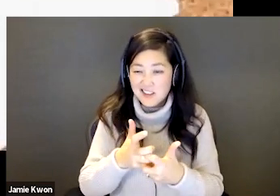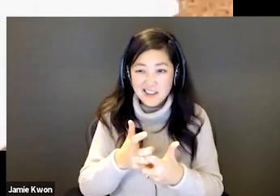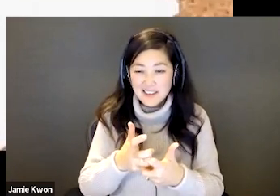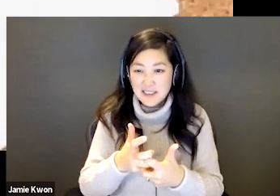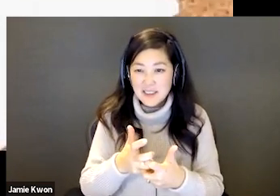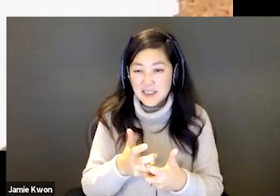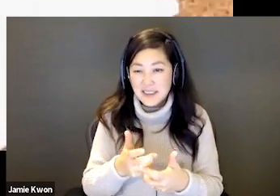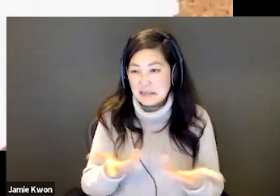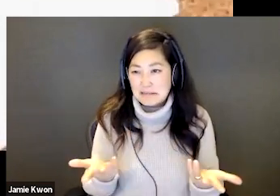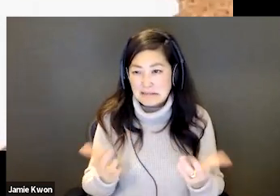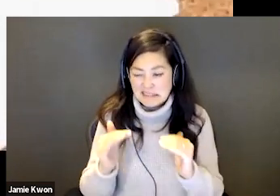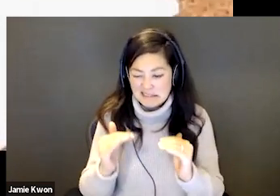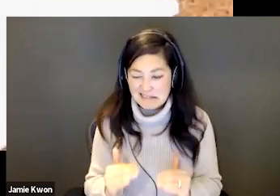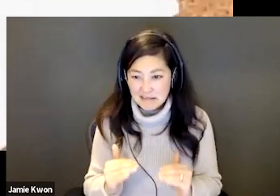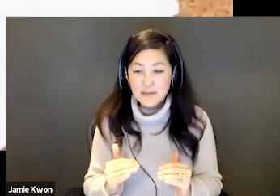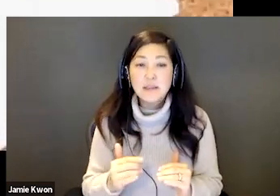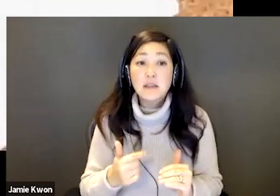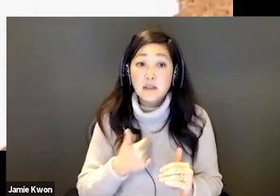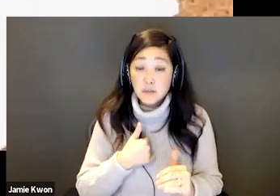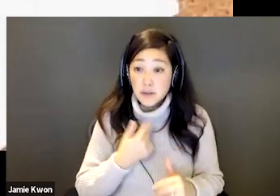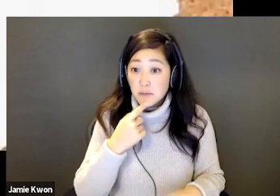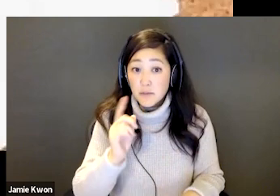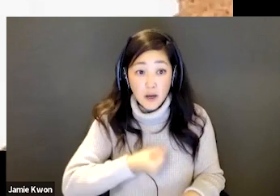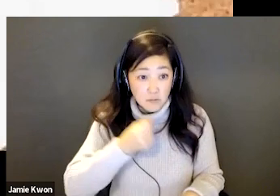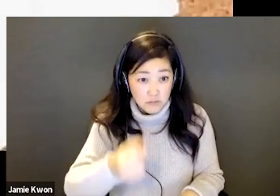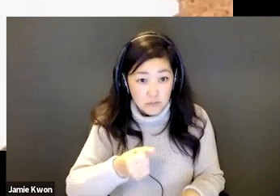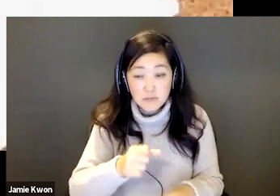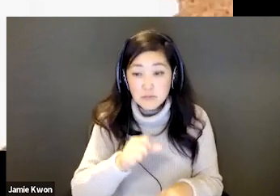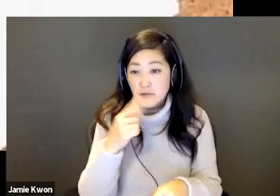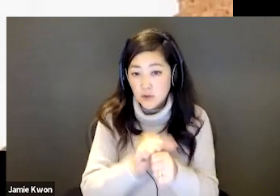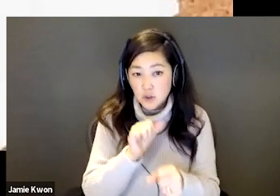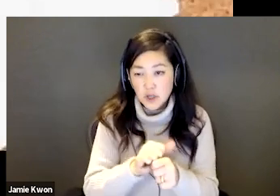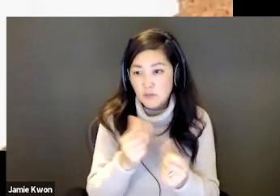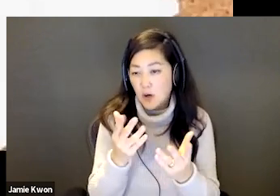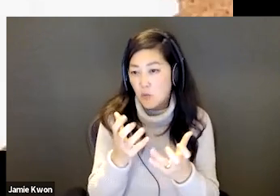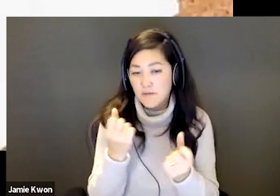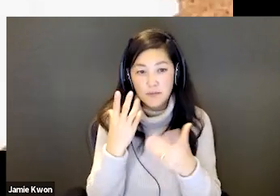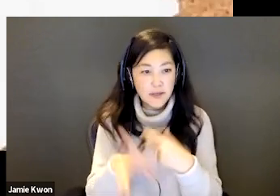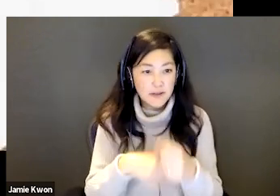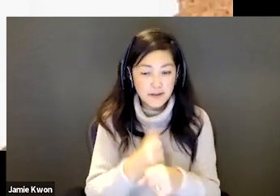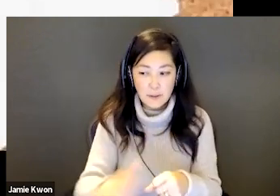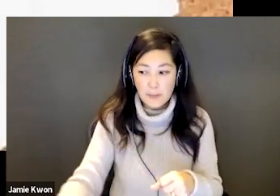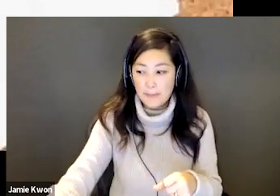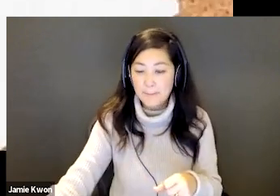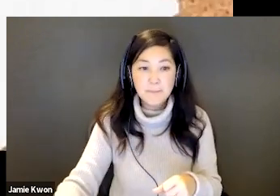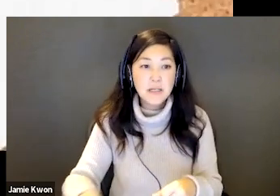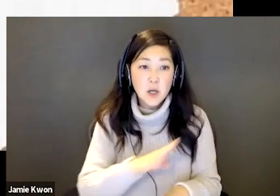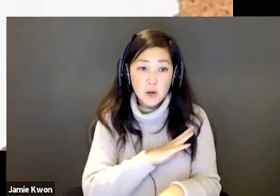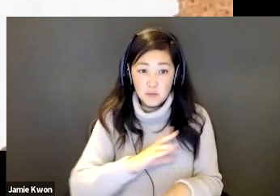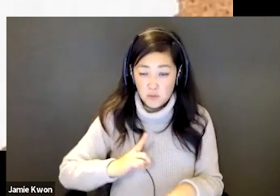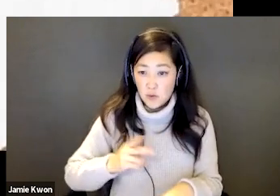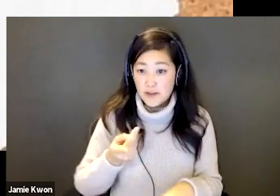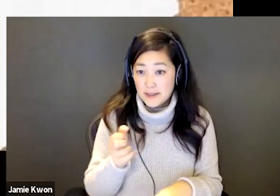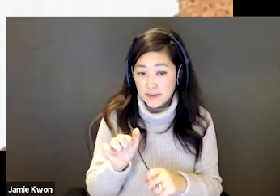I was eventually hired for a job I'd craved for years, but the board of a peer-led mental